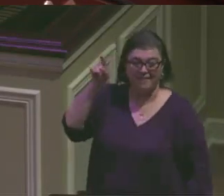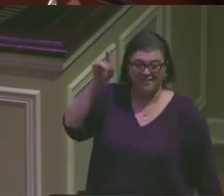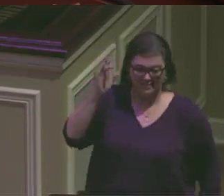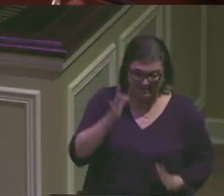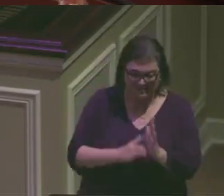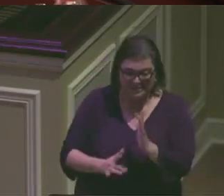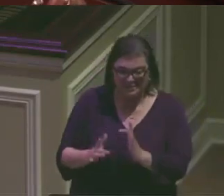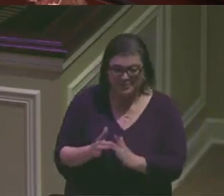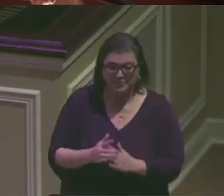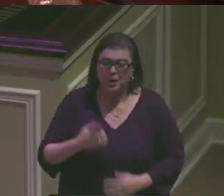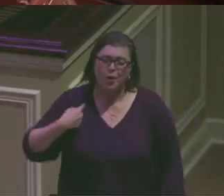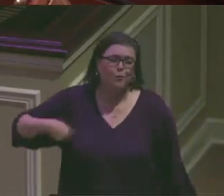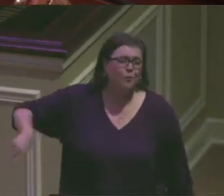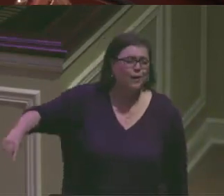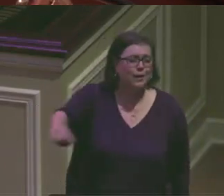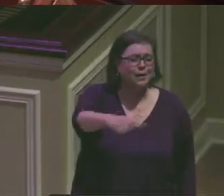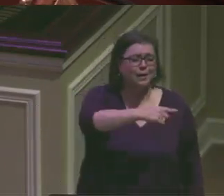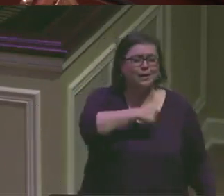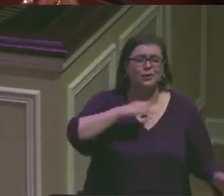We